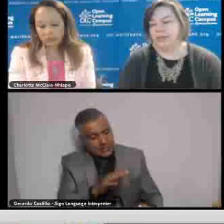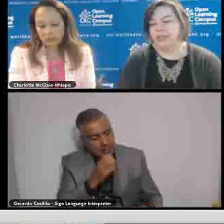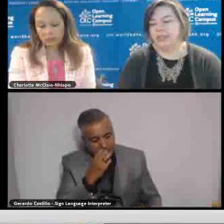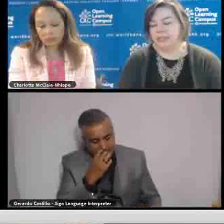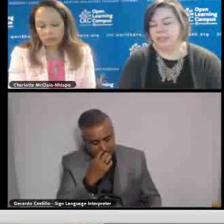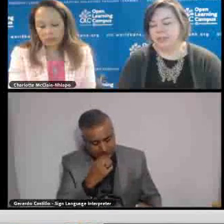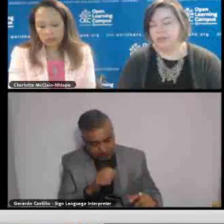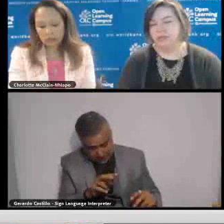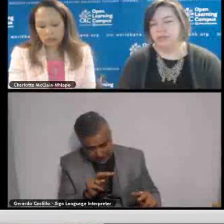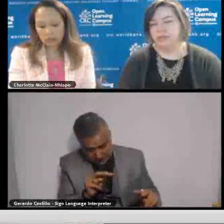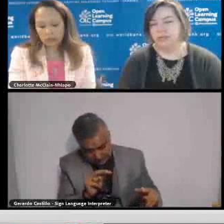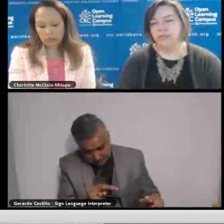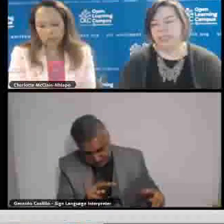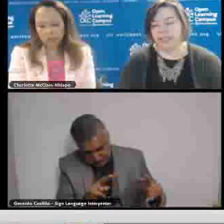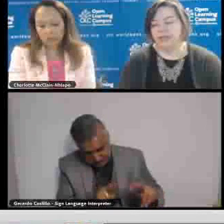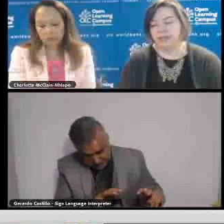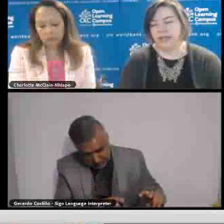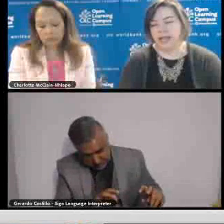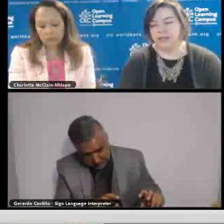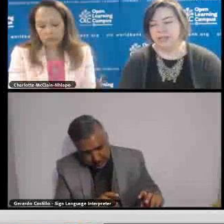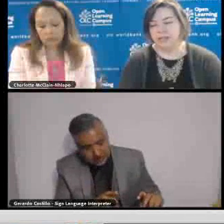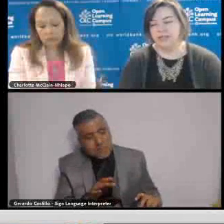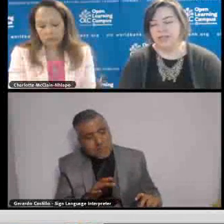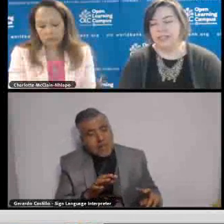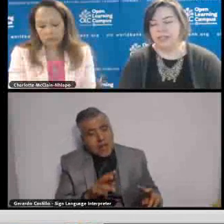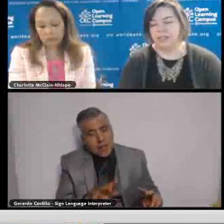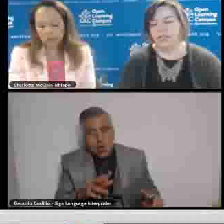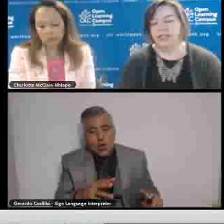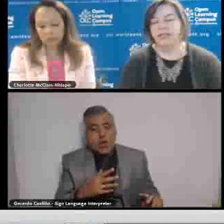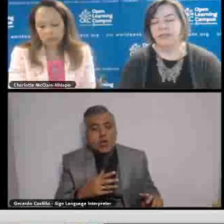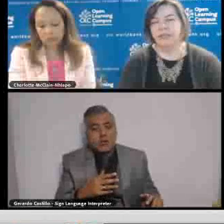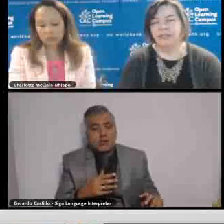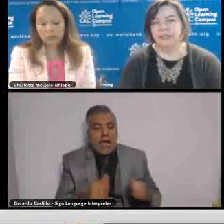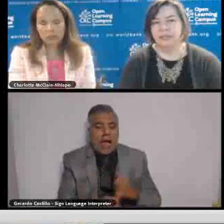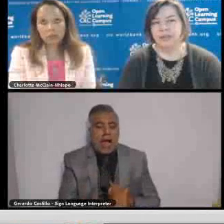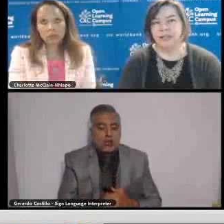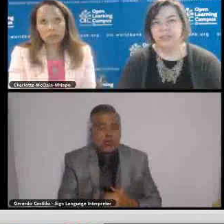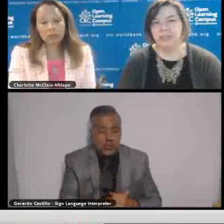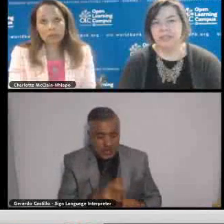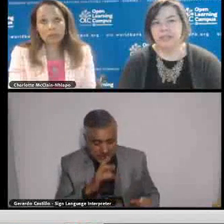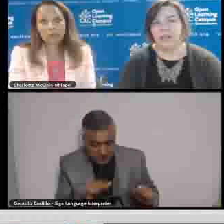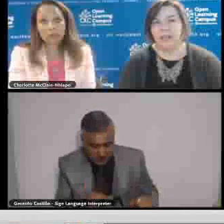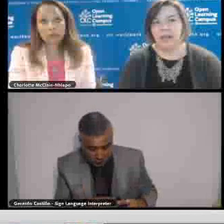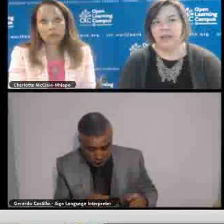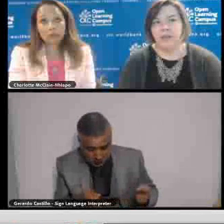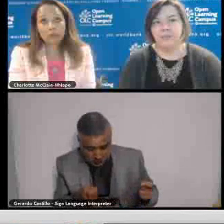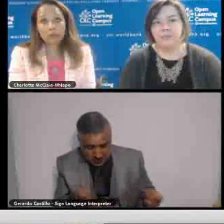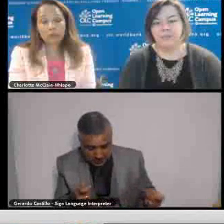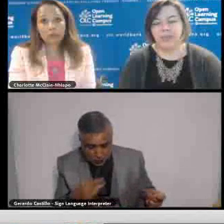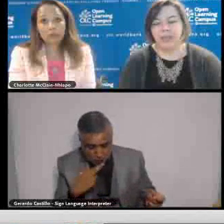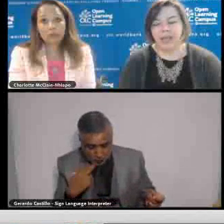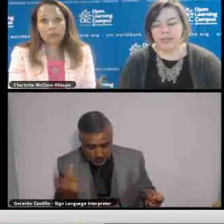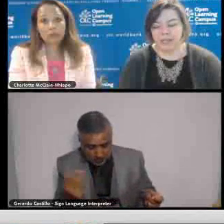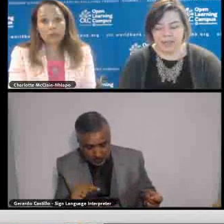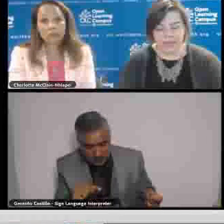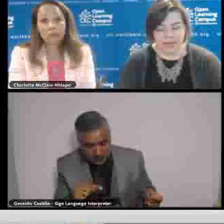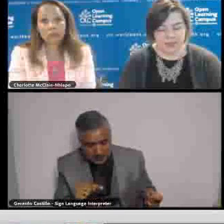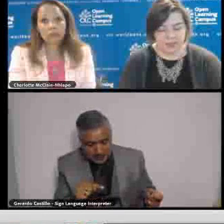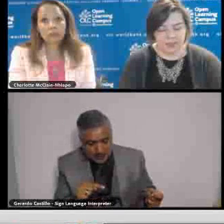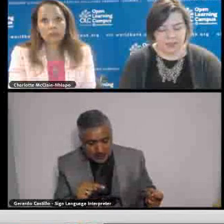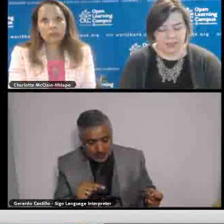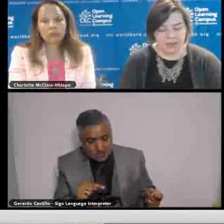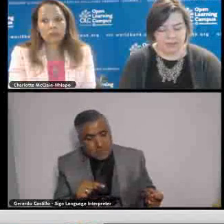ability to, looking at the hazards that they're facing and looking at their ability to manage risk. Um, and again, that has to be